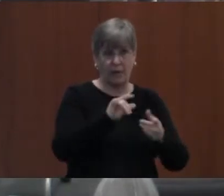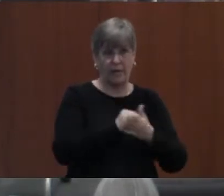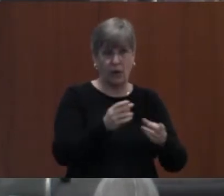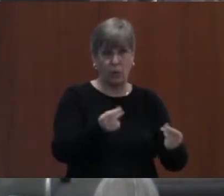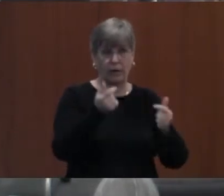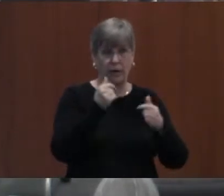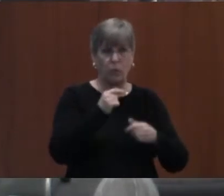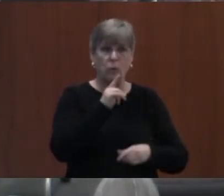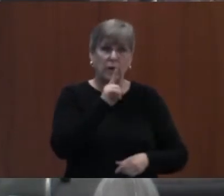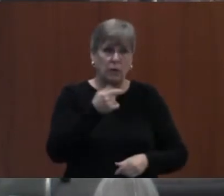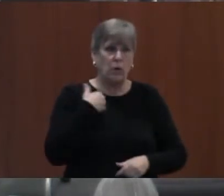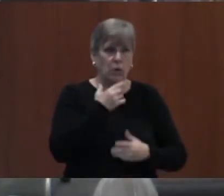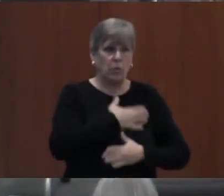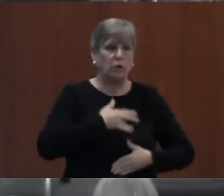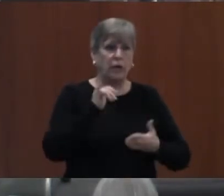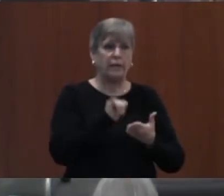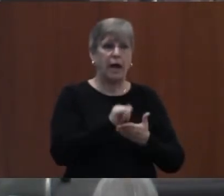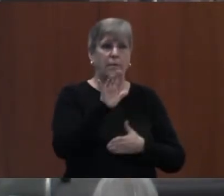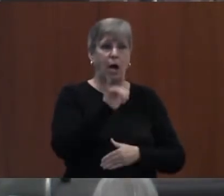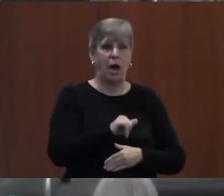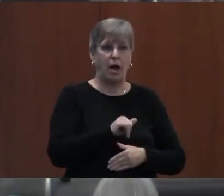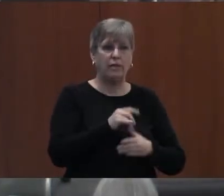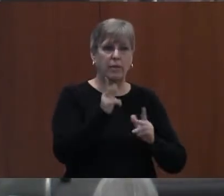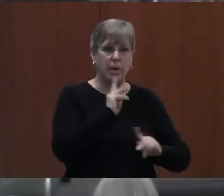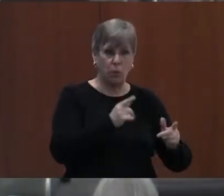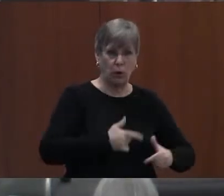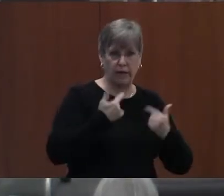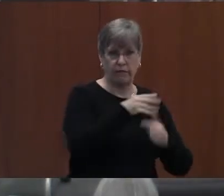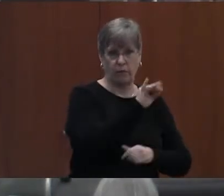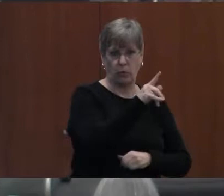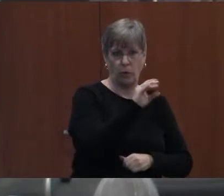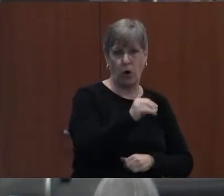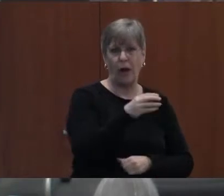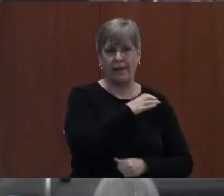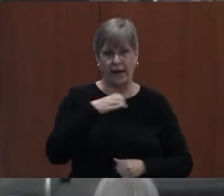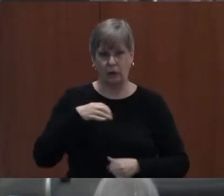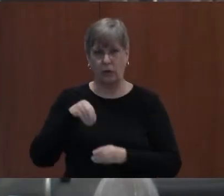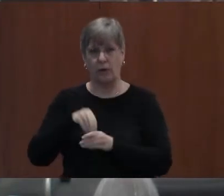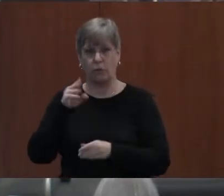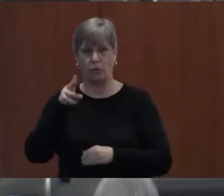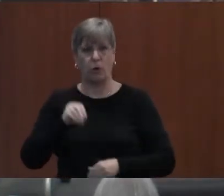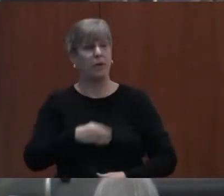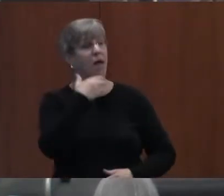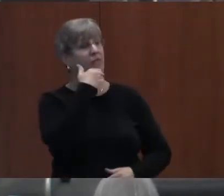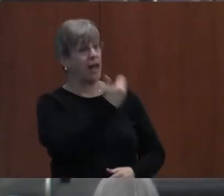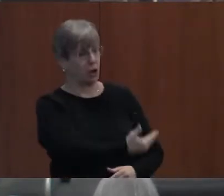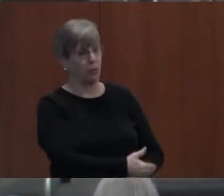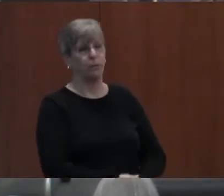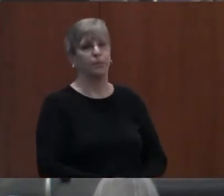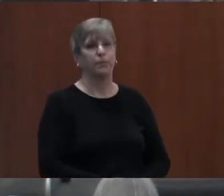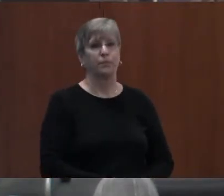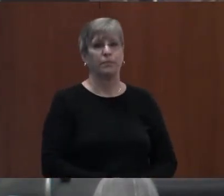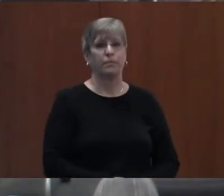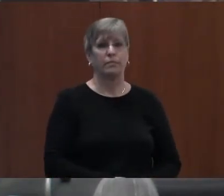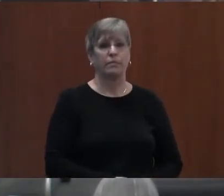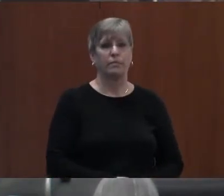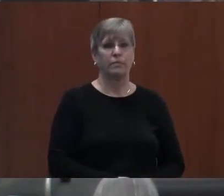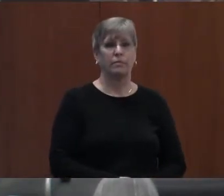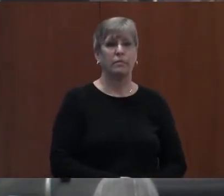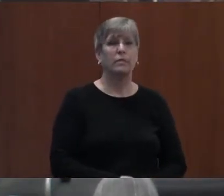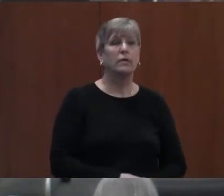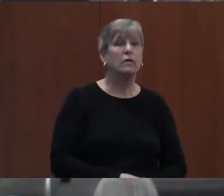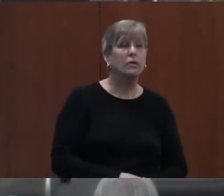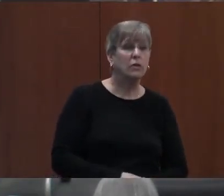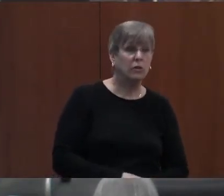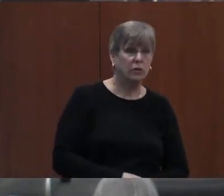be greatly appreciated by the residents and the council in Boonesboro. Thank you. That's it. Thank you. I gave you handouts